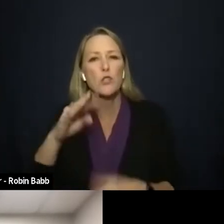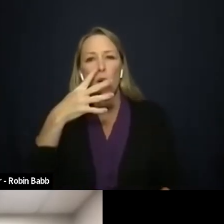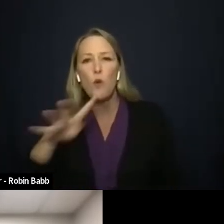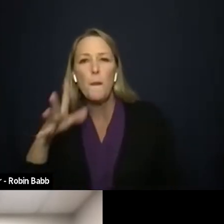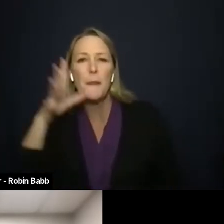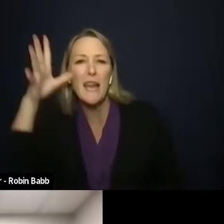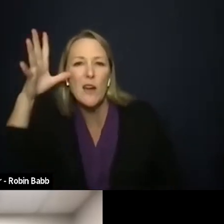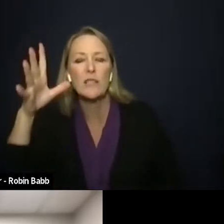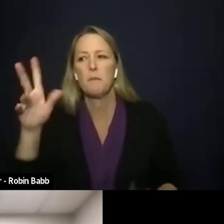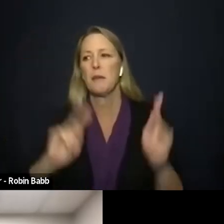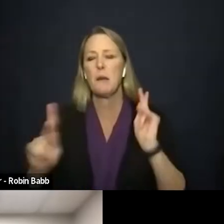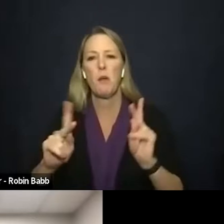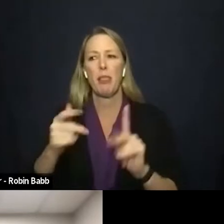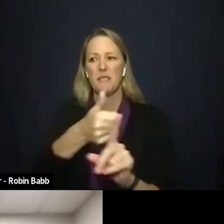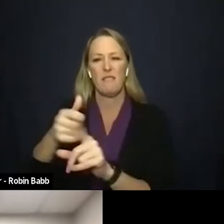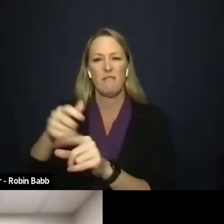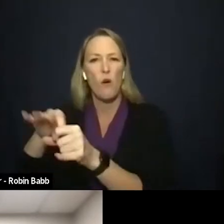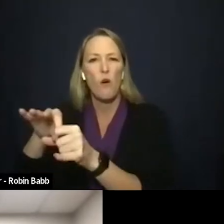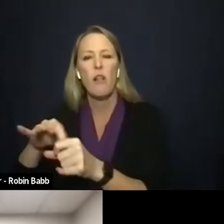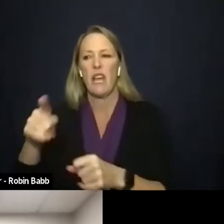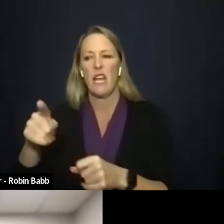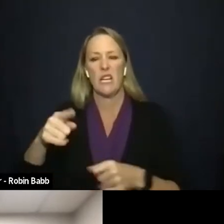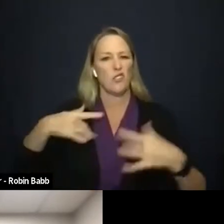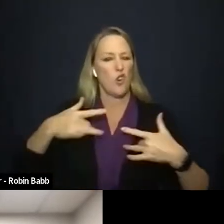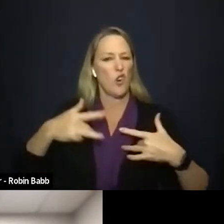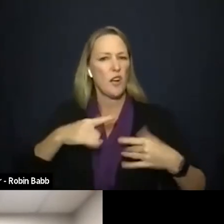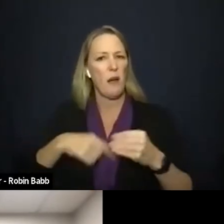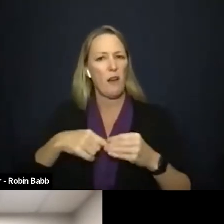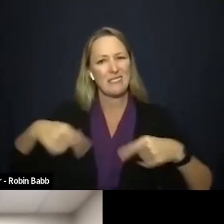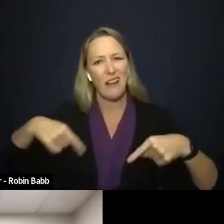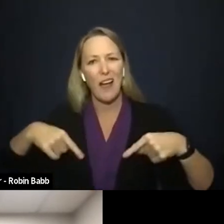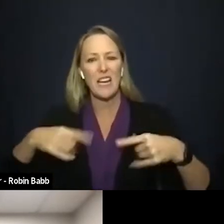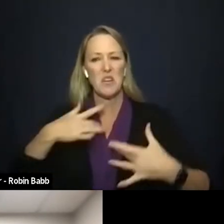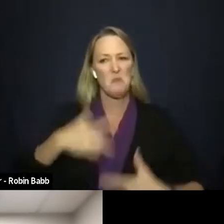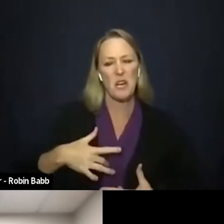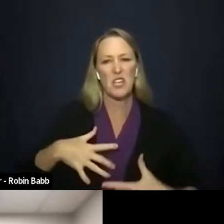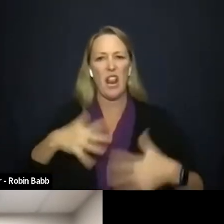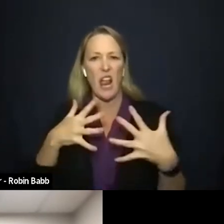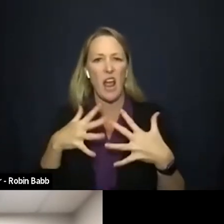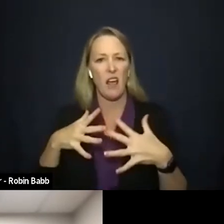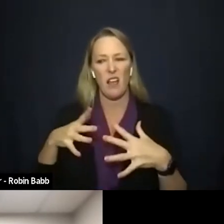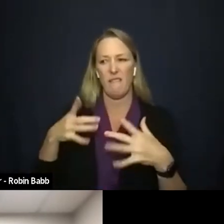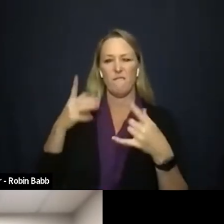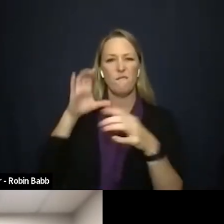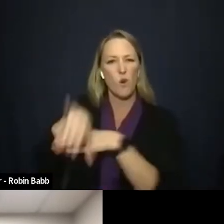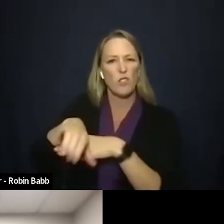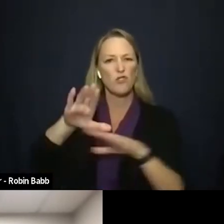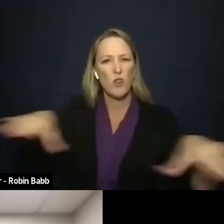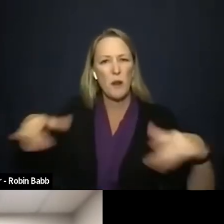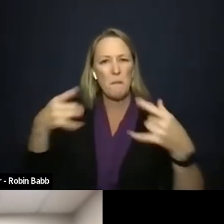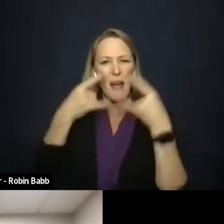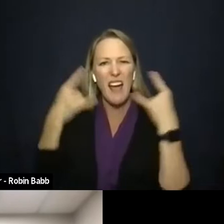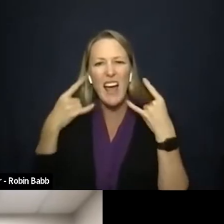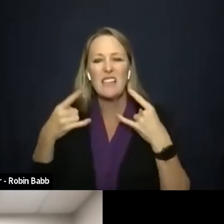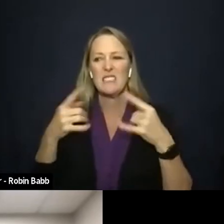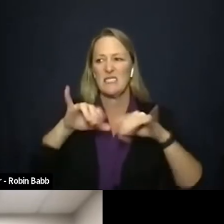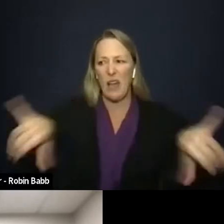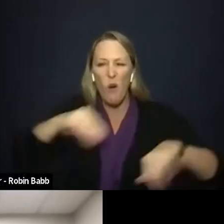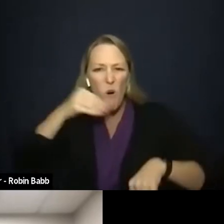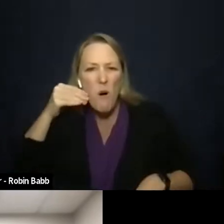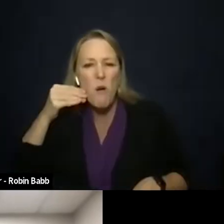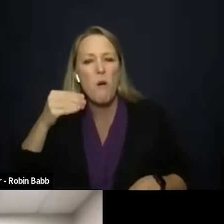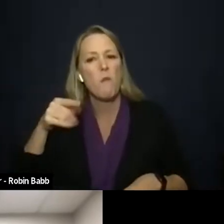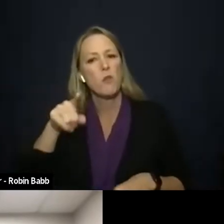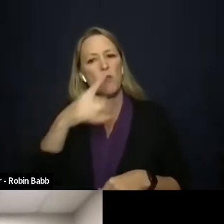constituents who were concerned about the anxiety depression and developmental damages that masking children lockdowns would do to kids and stare